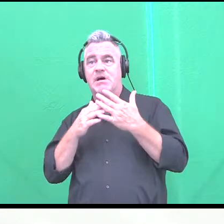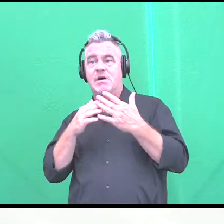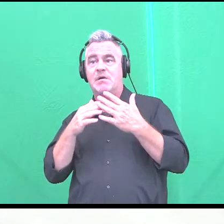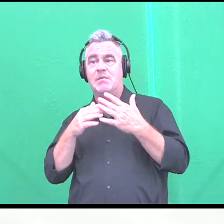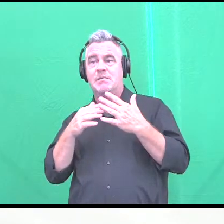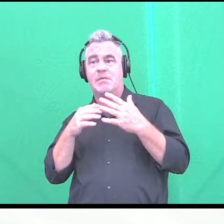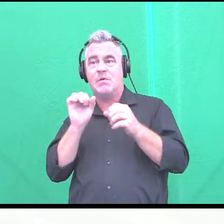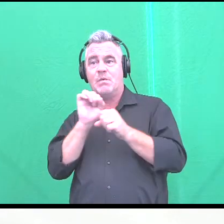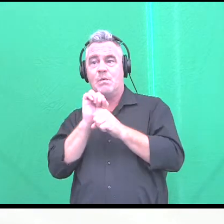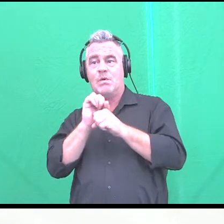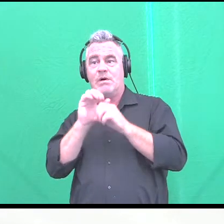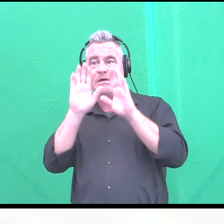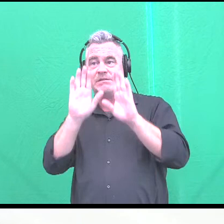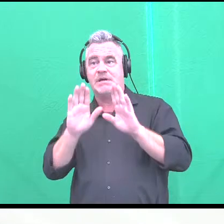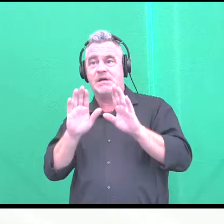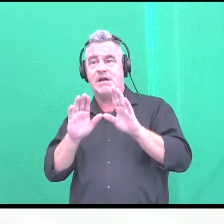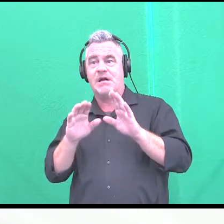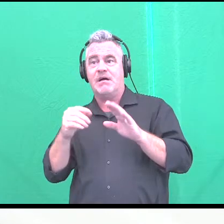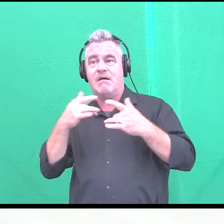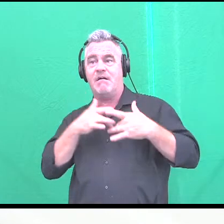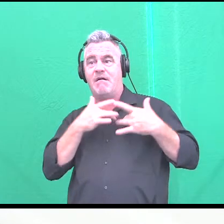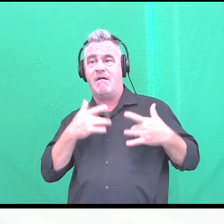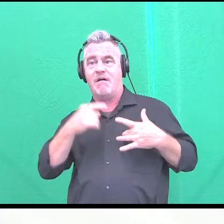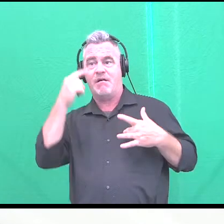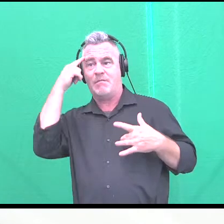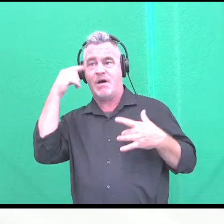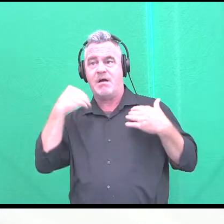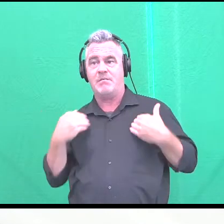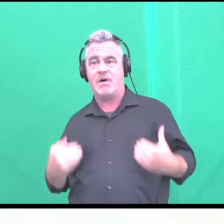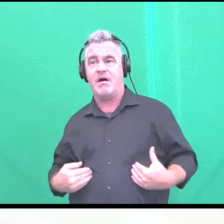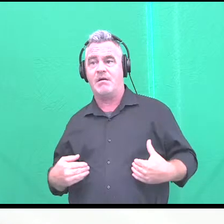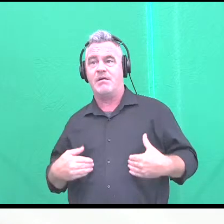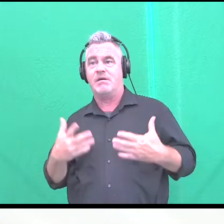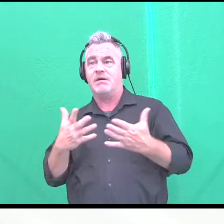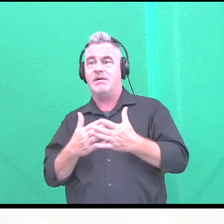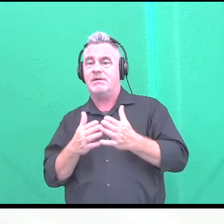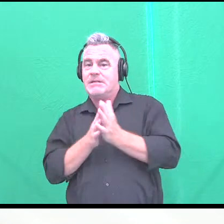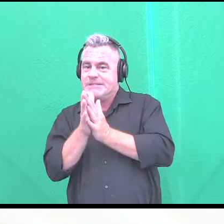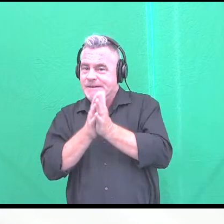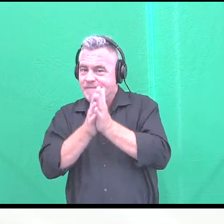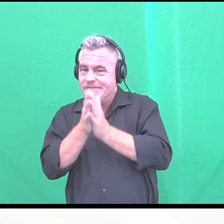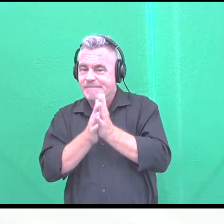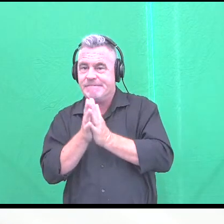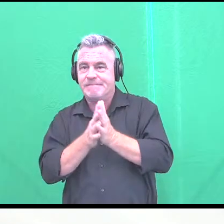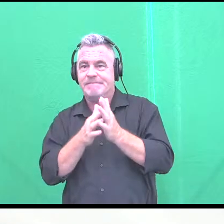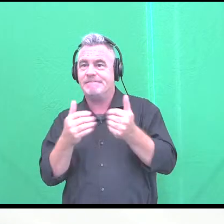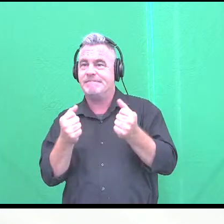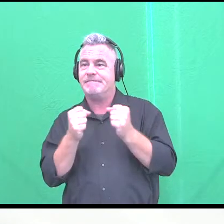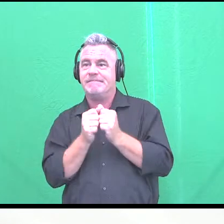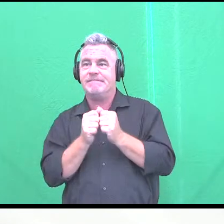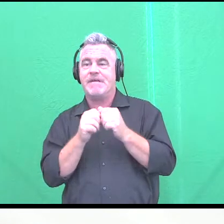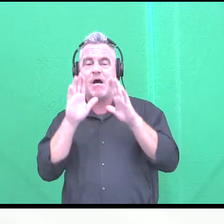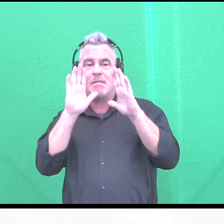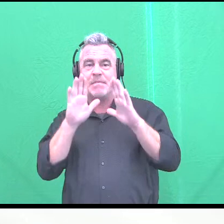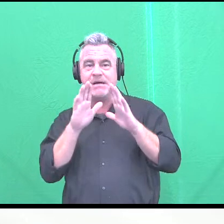renewing heart, mind, and body. So proactive and so productive, amazing creative ways to engage our